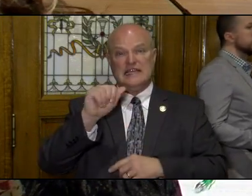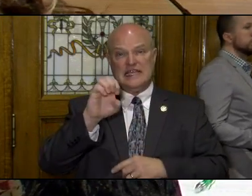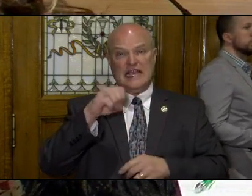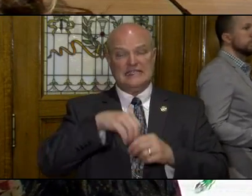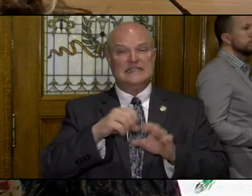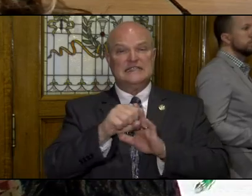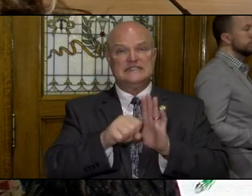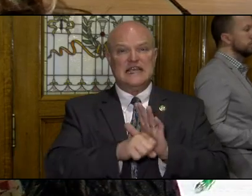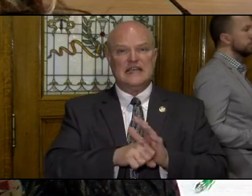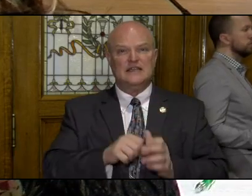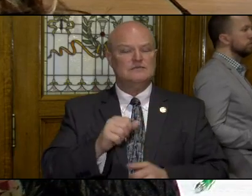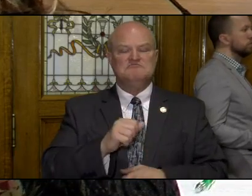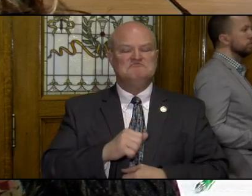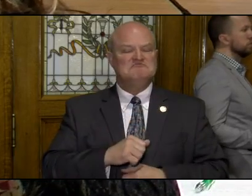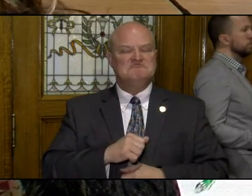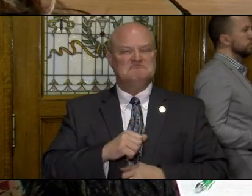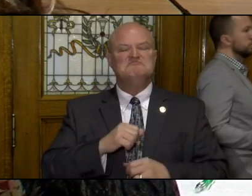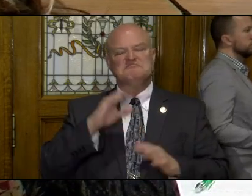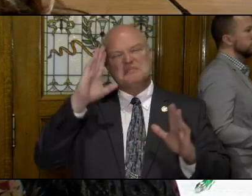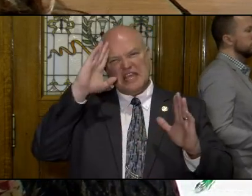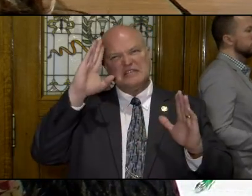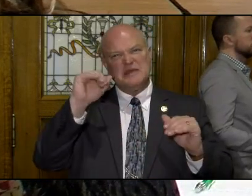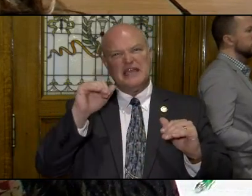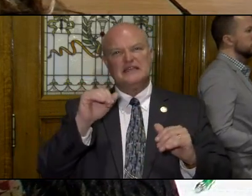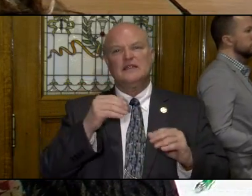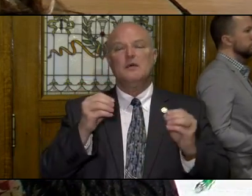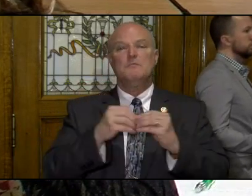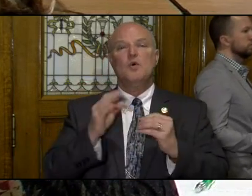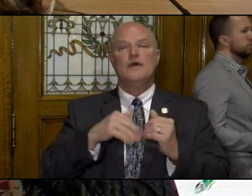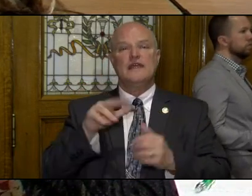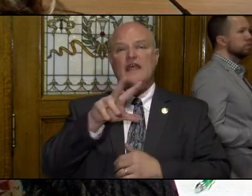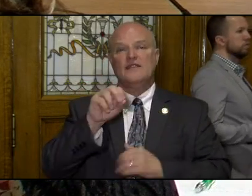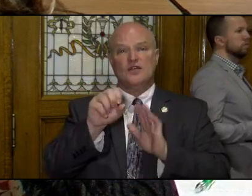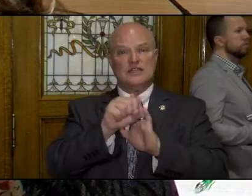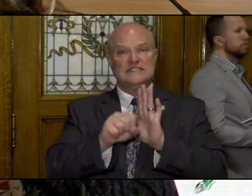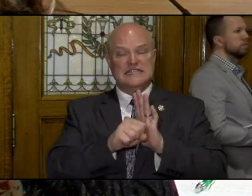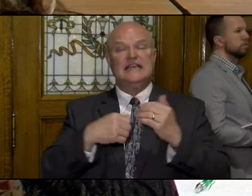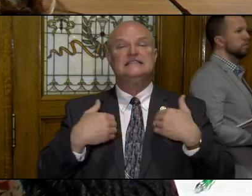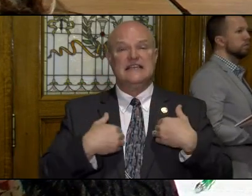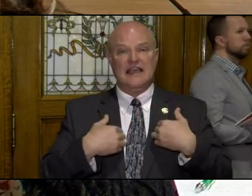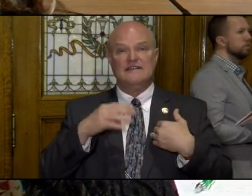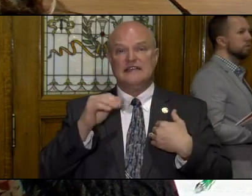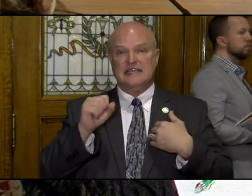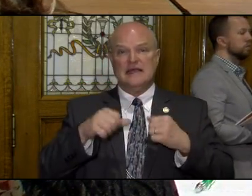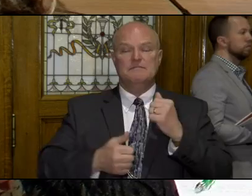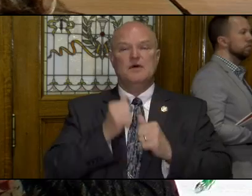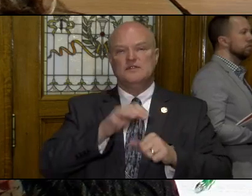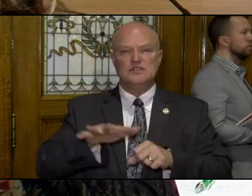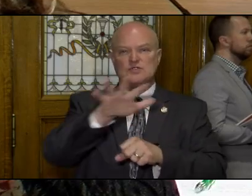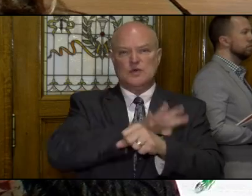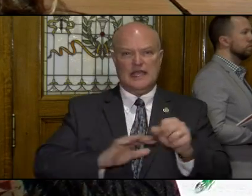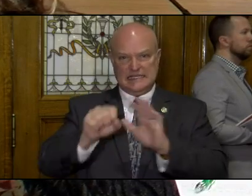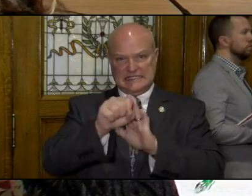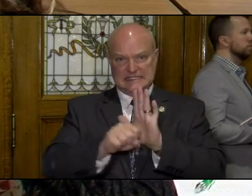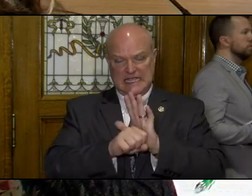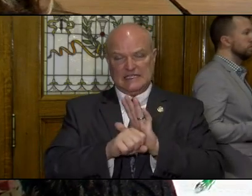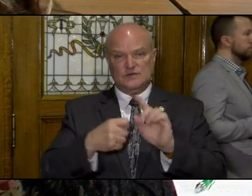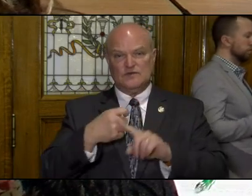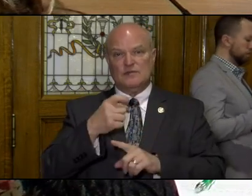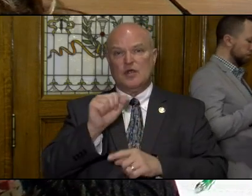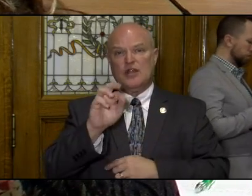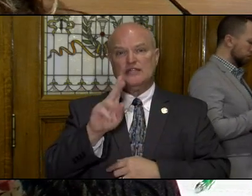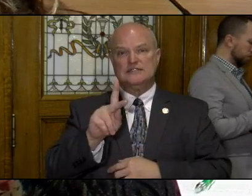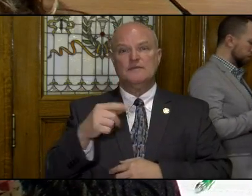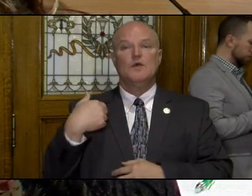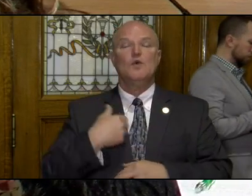case in our state was not unexpected, in that over 30 states have already reported cases, including most of the surrounding states. And so